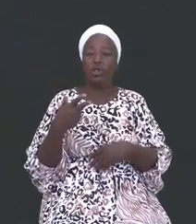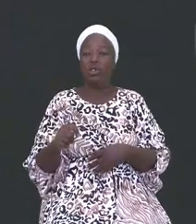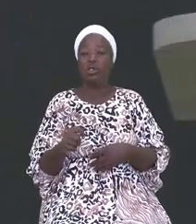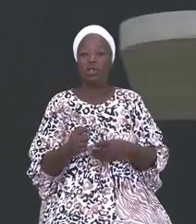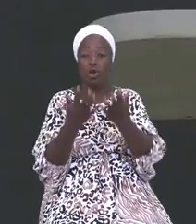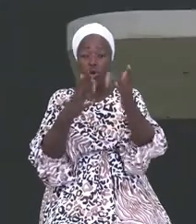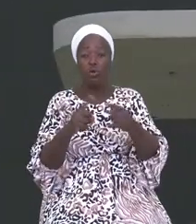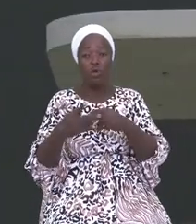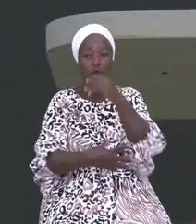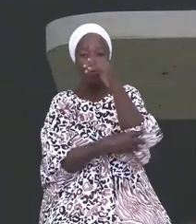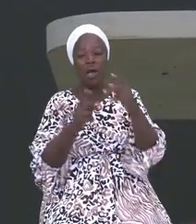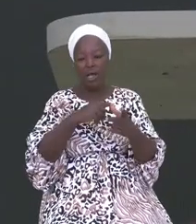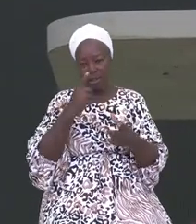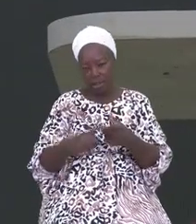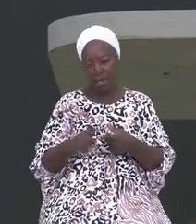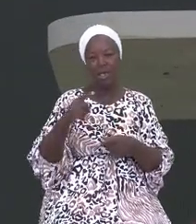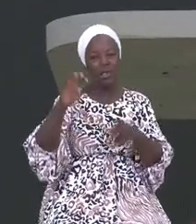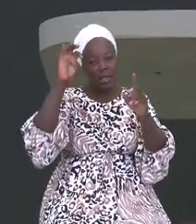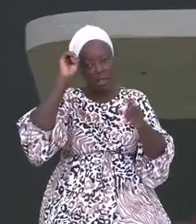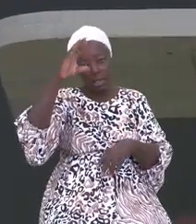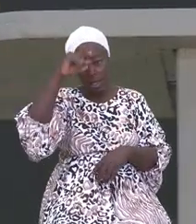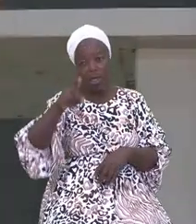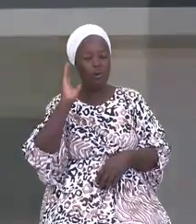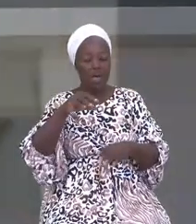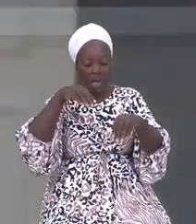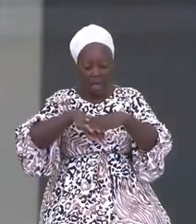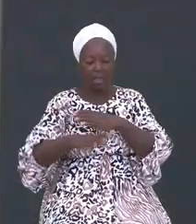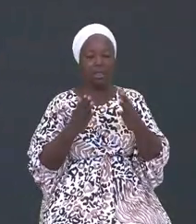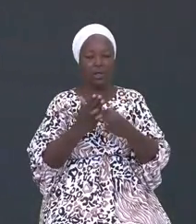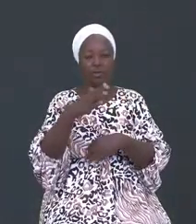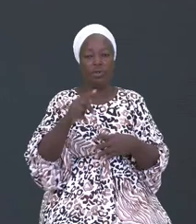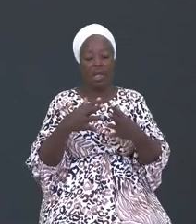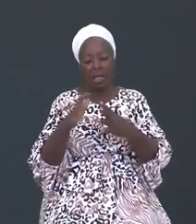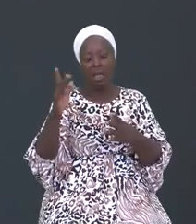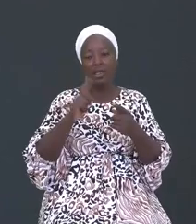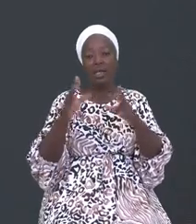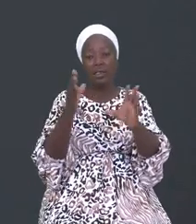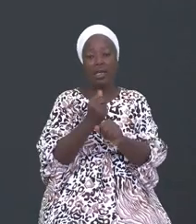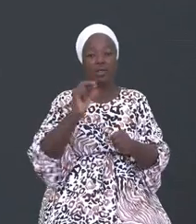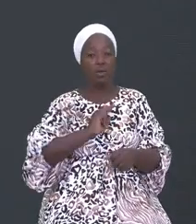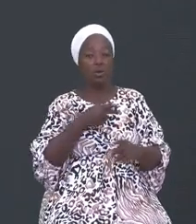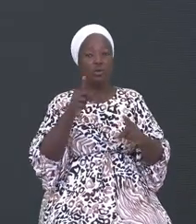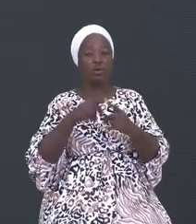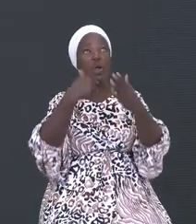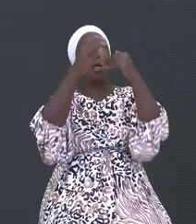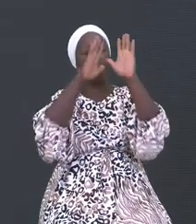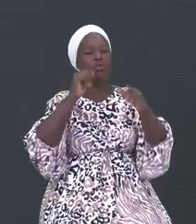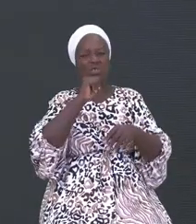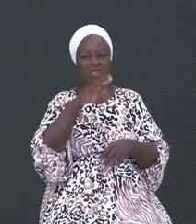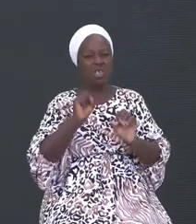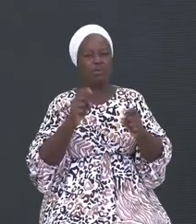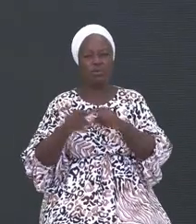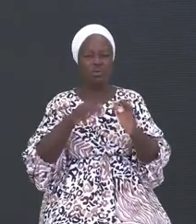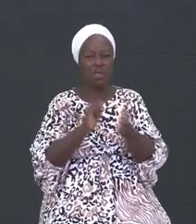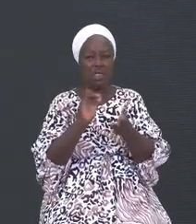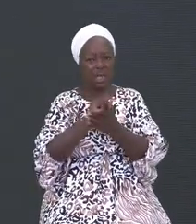and then he will enter through the gate that gets us to heaven. He was not able to do that. That's